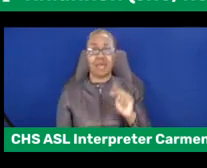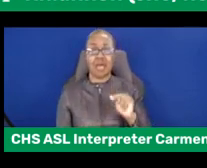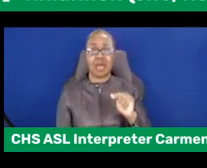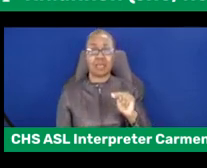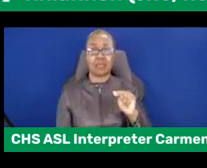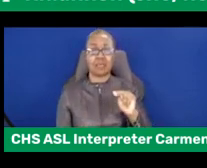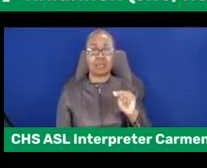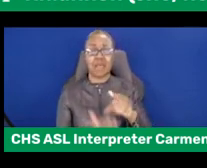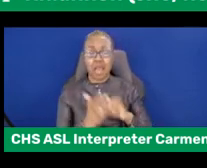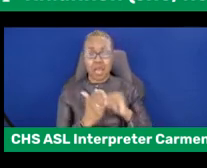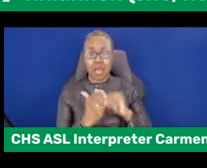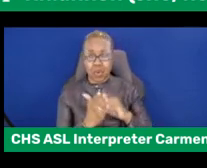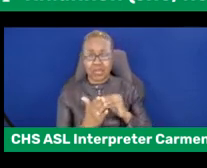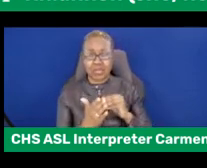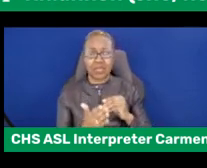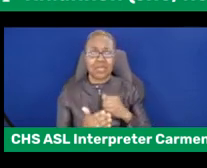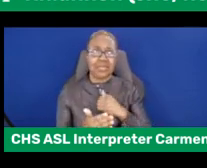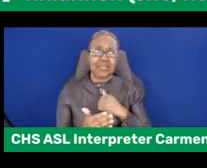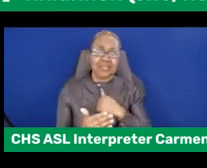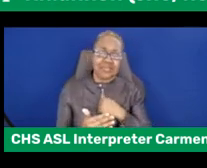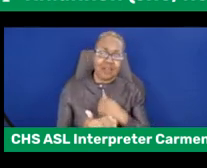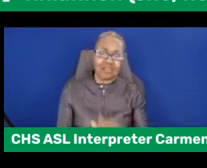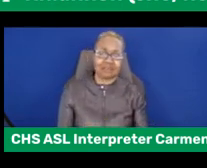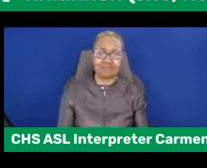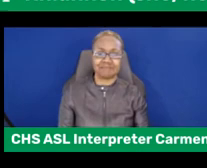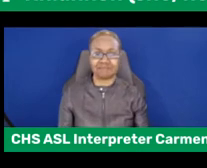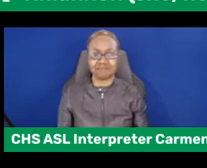if I just put words in your mouth, Cosmos.